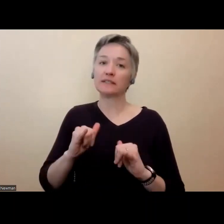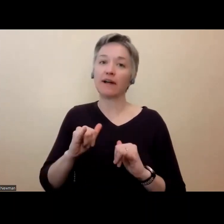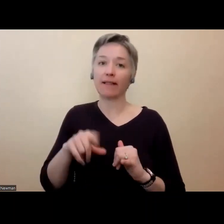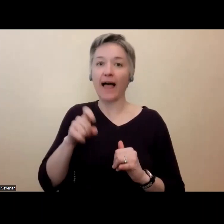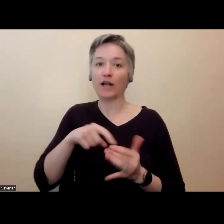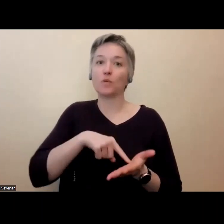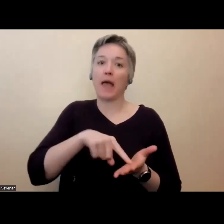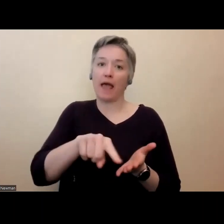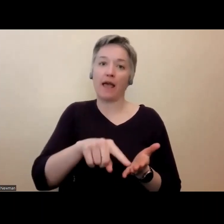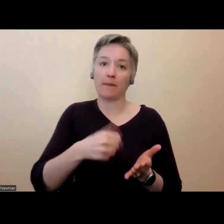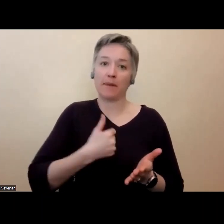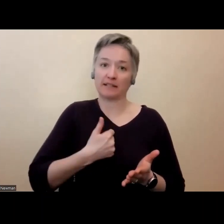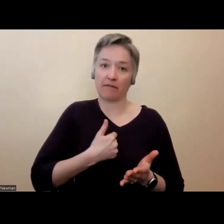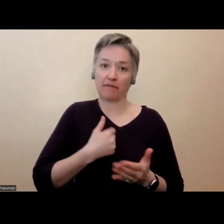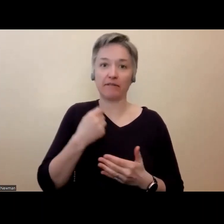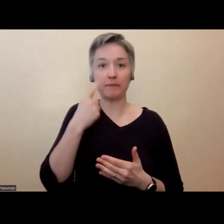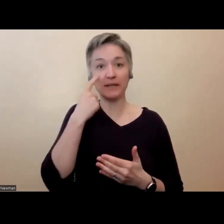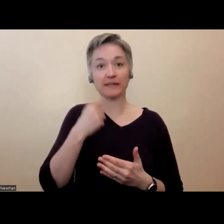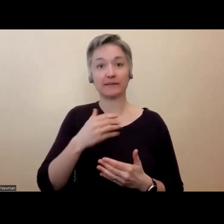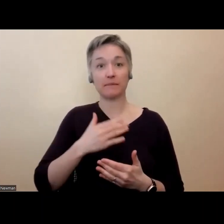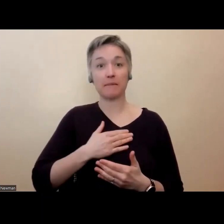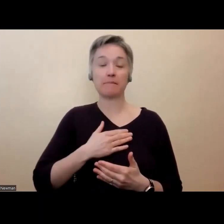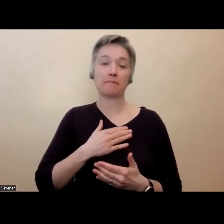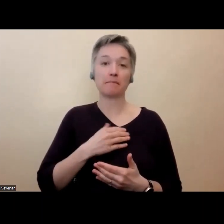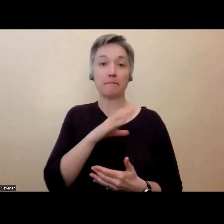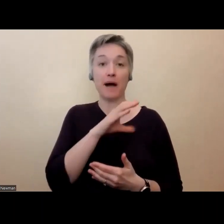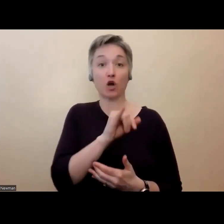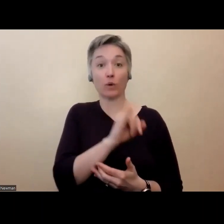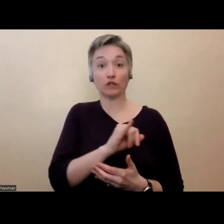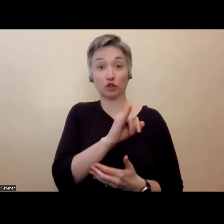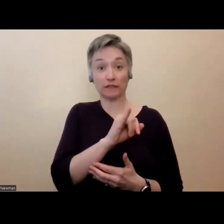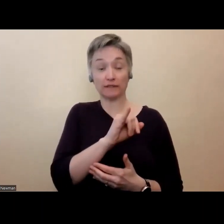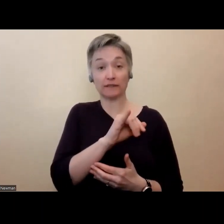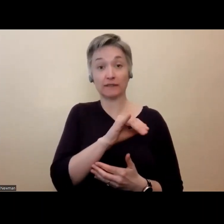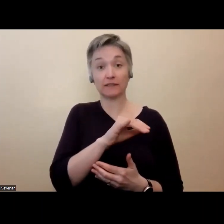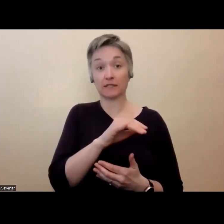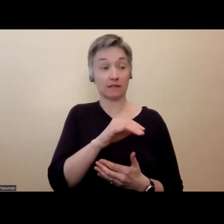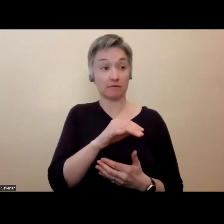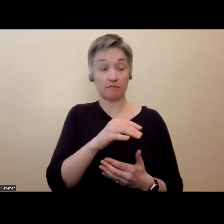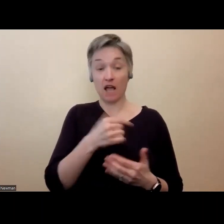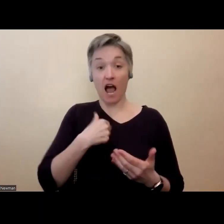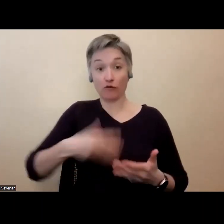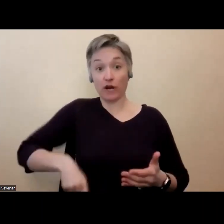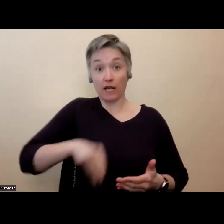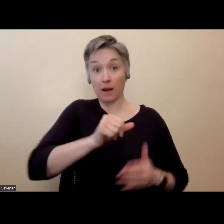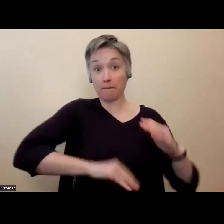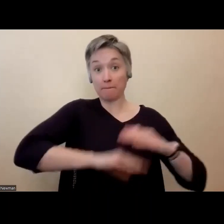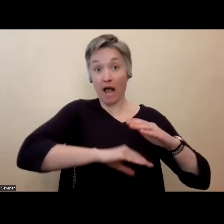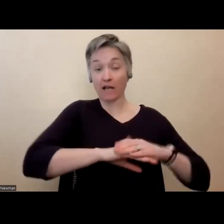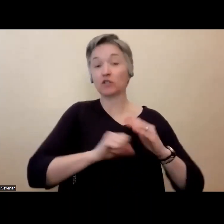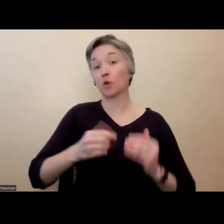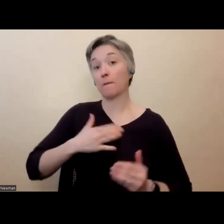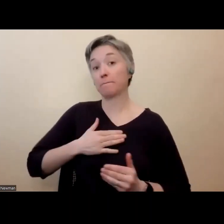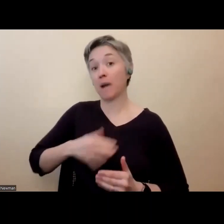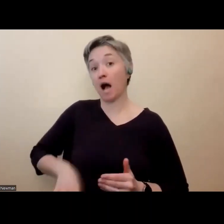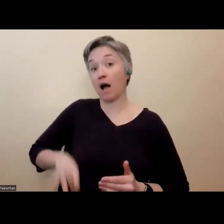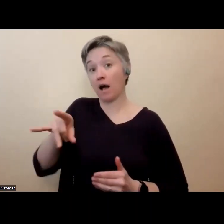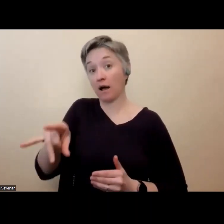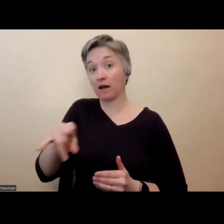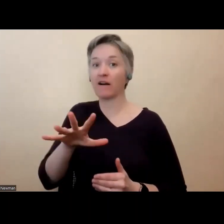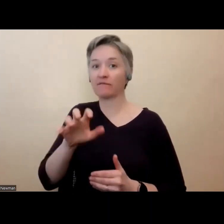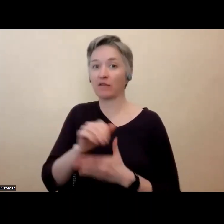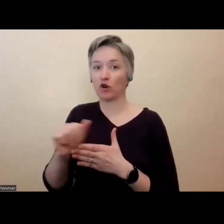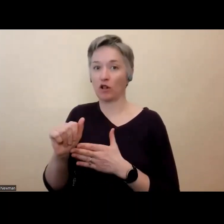or my coinsurance and deductible had been met. My expenses were only $500. But if you think of